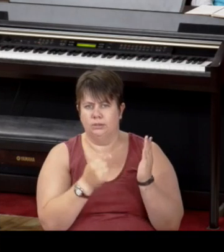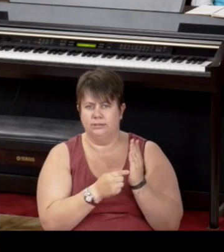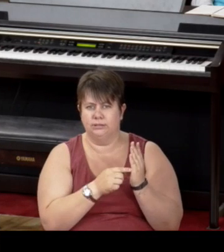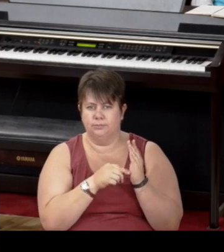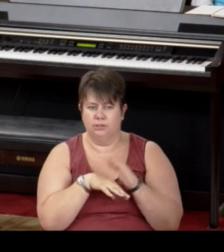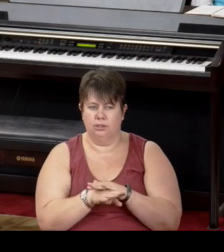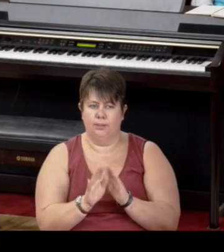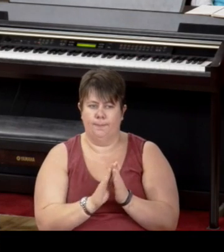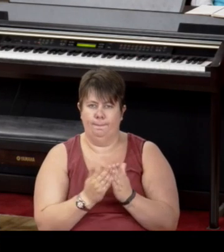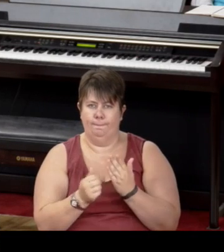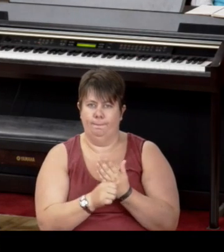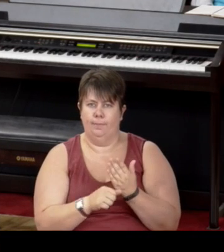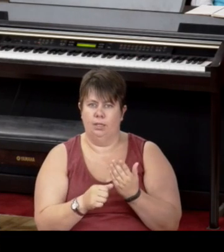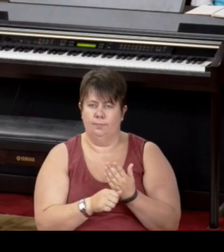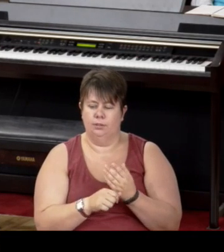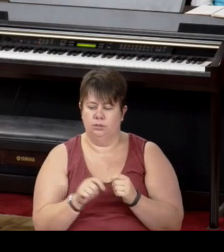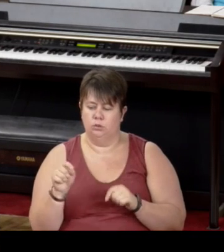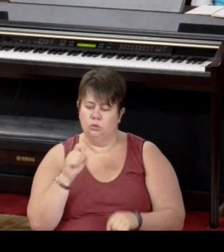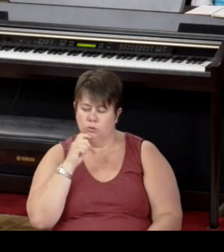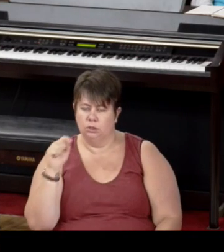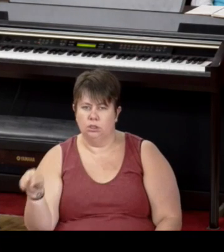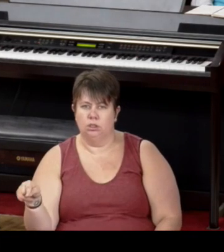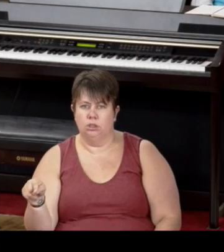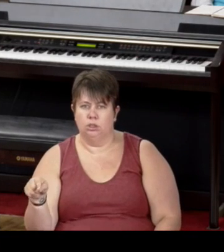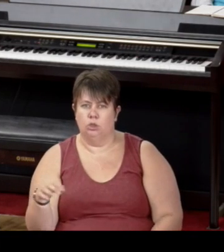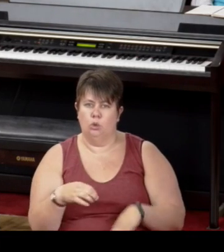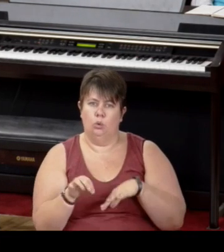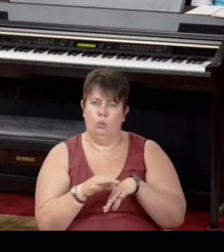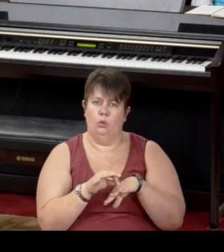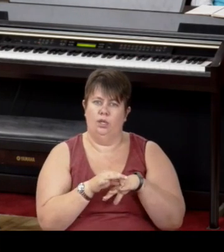Jezebel was the wife of Ahab, who was a king.